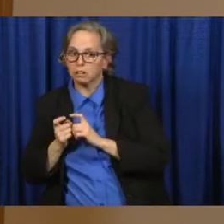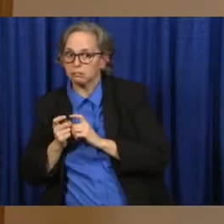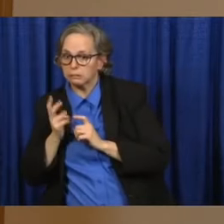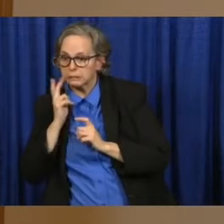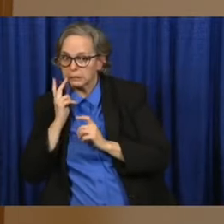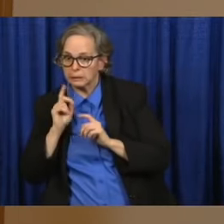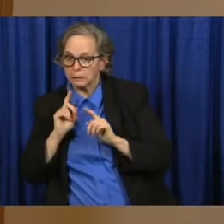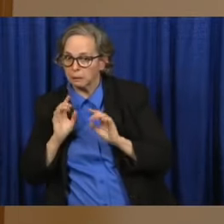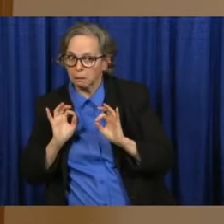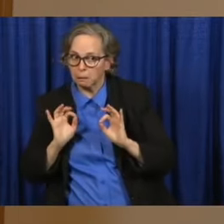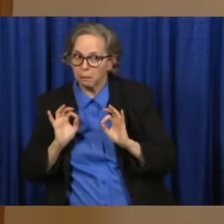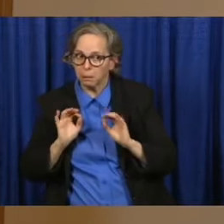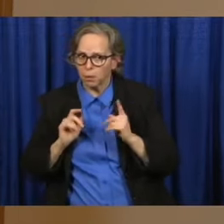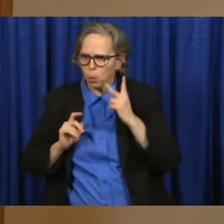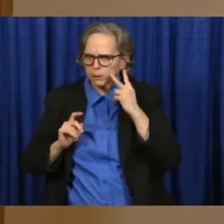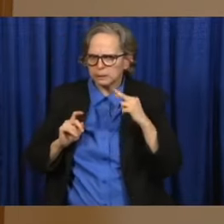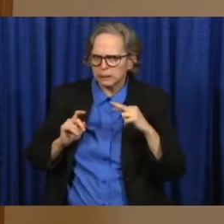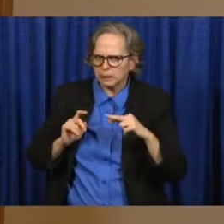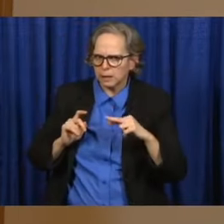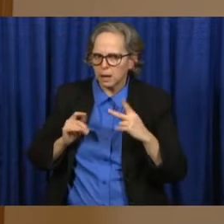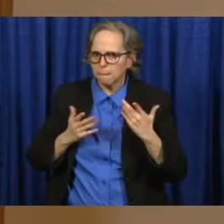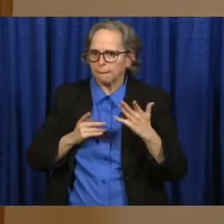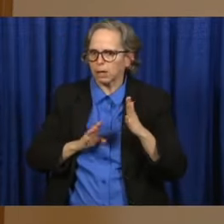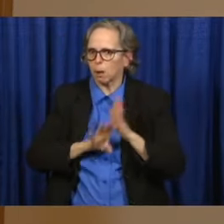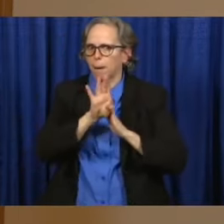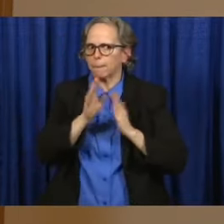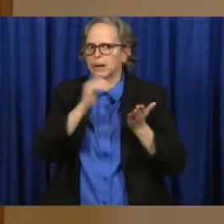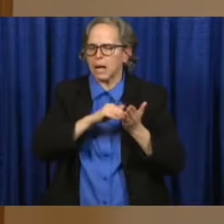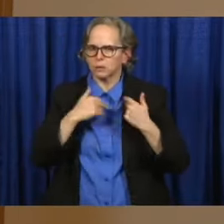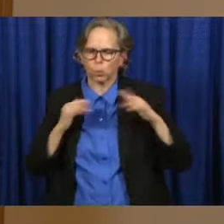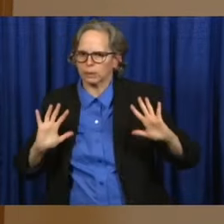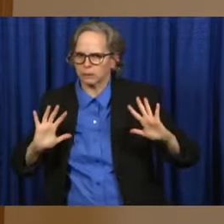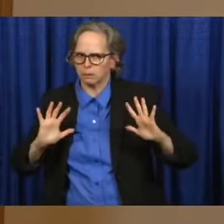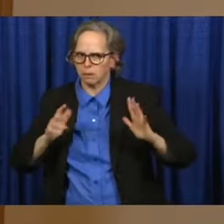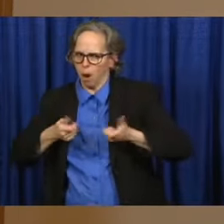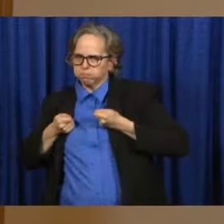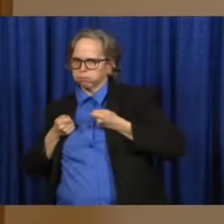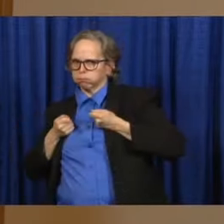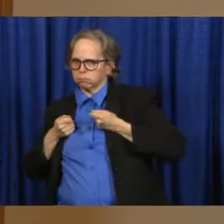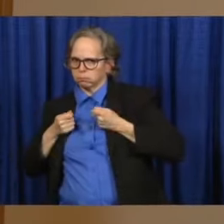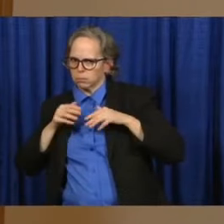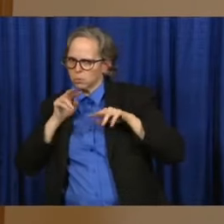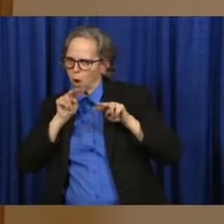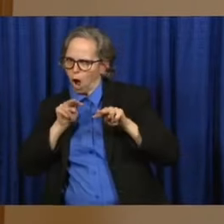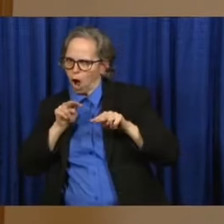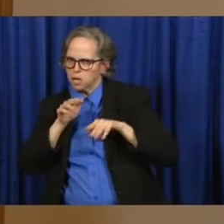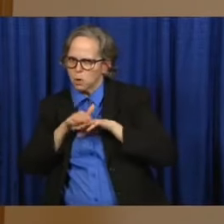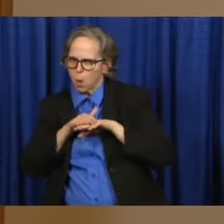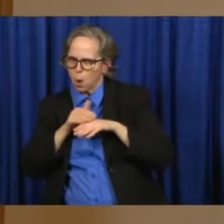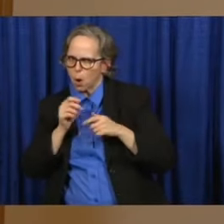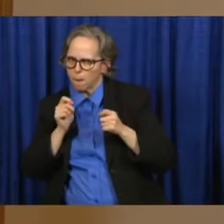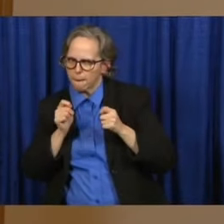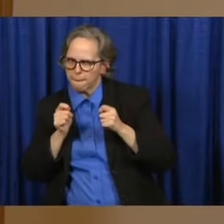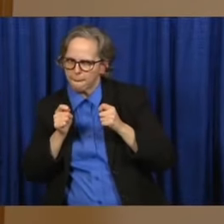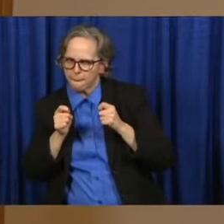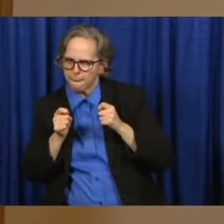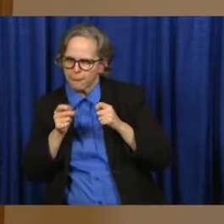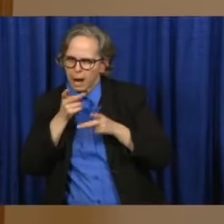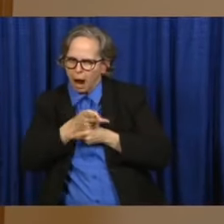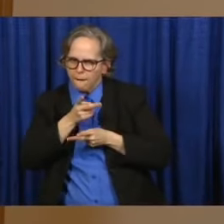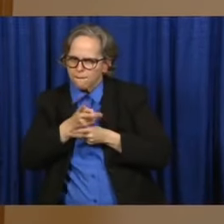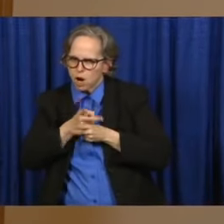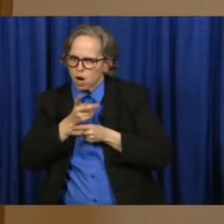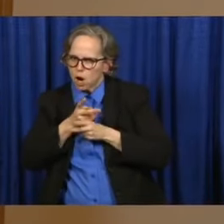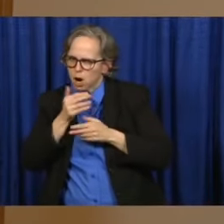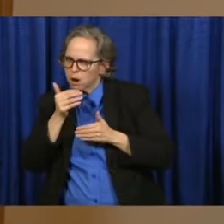upswing if you don't do it well. Doing it well and doing it smartly will help us be, great by health, but